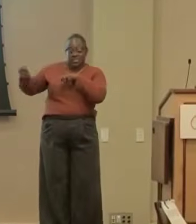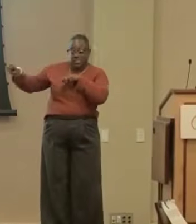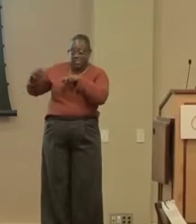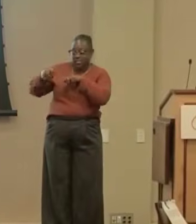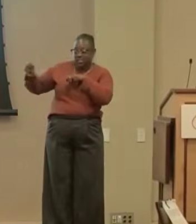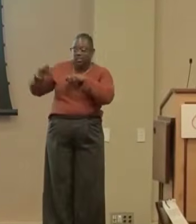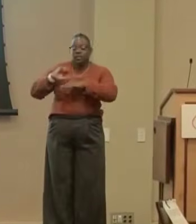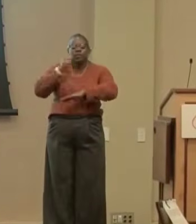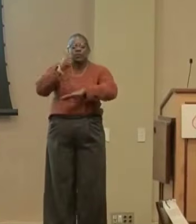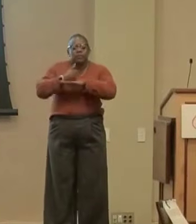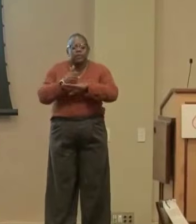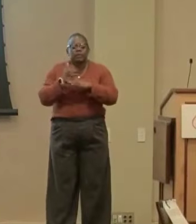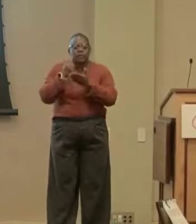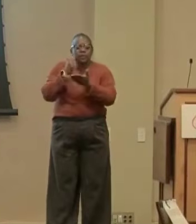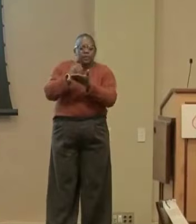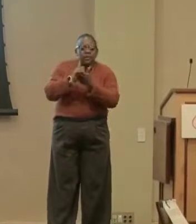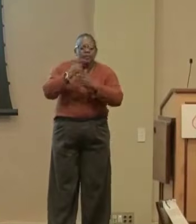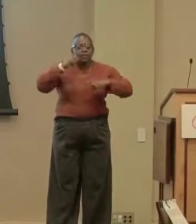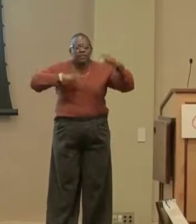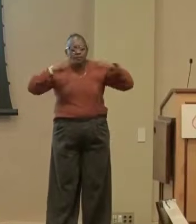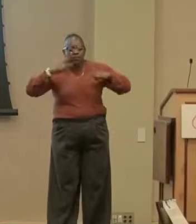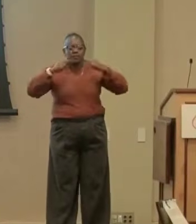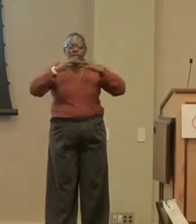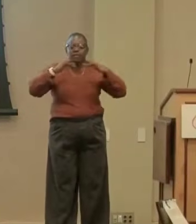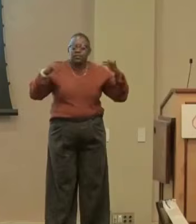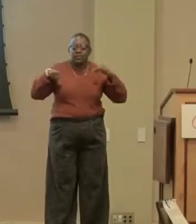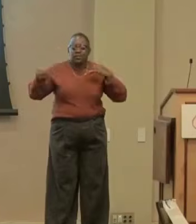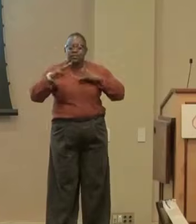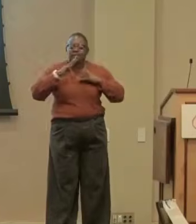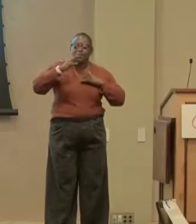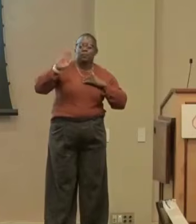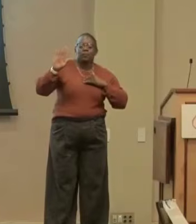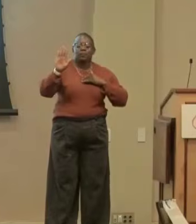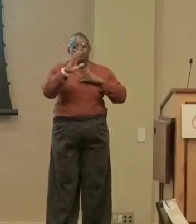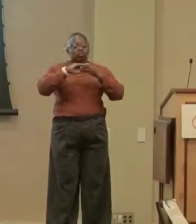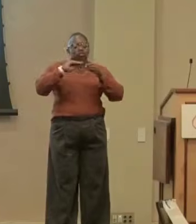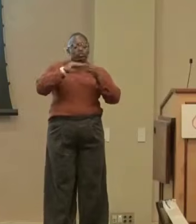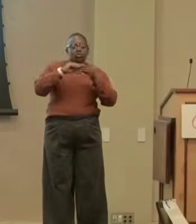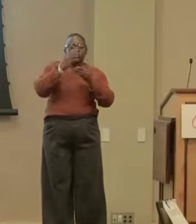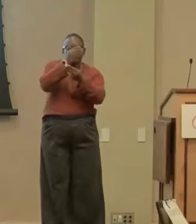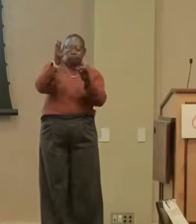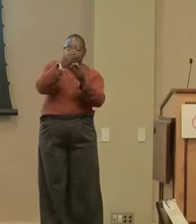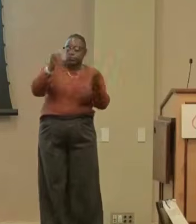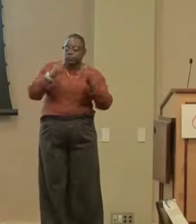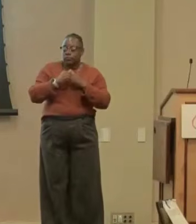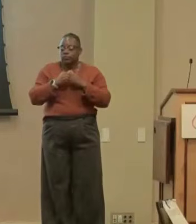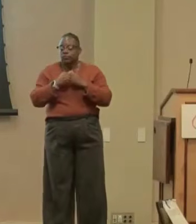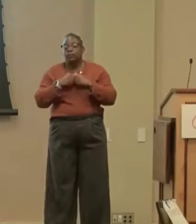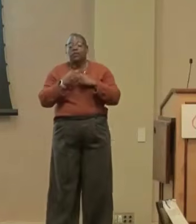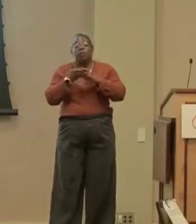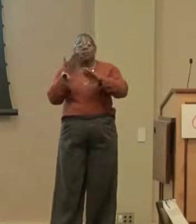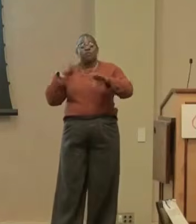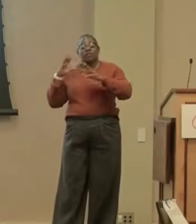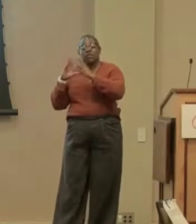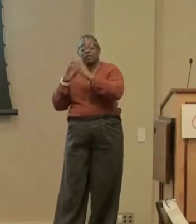was established to ensure that a diverse group of patients have a voice. And at the past few conferences, we've covered a couple of